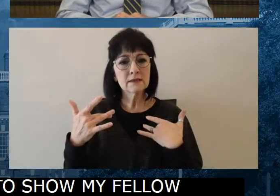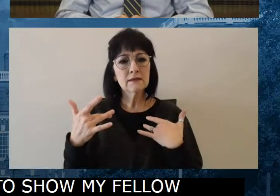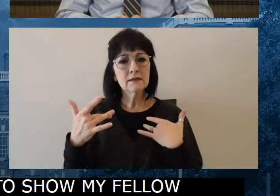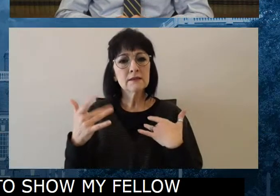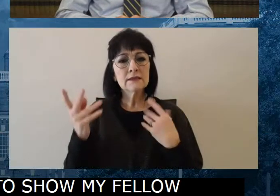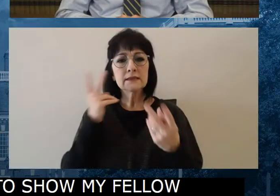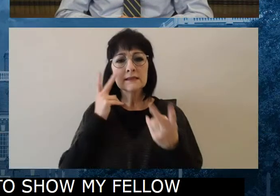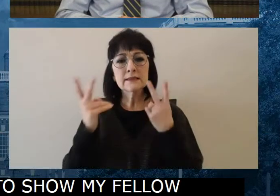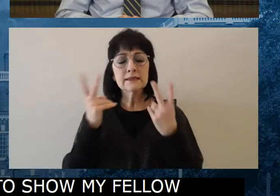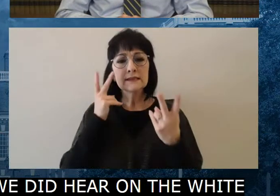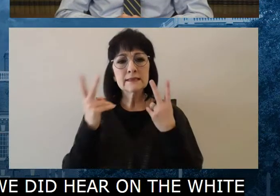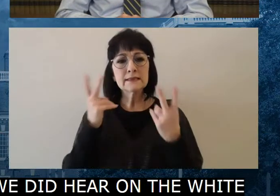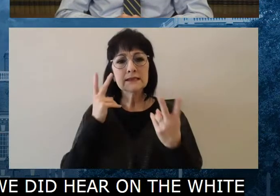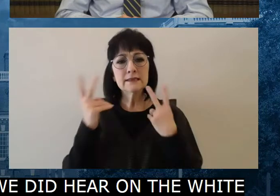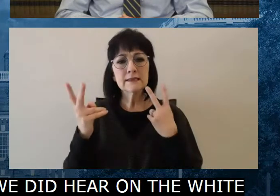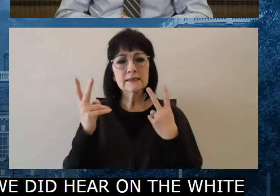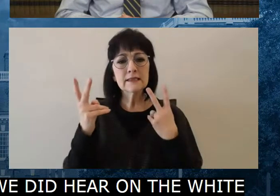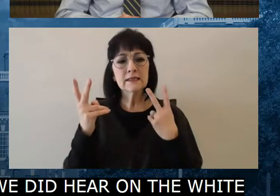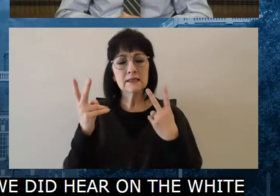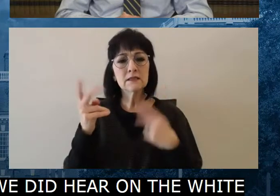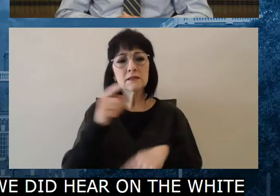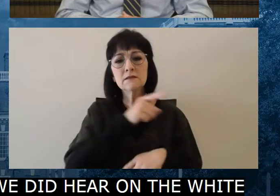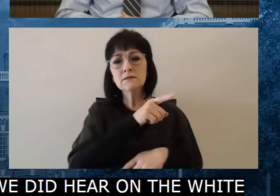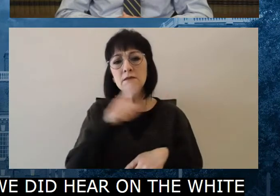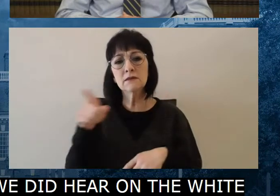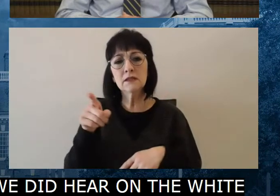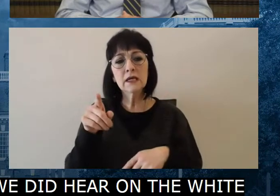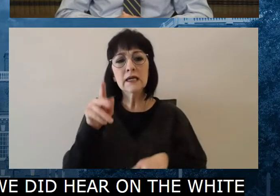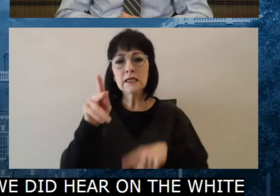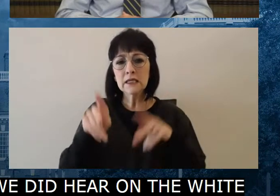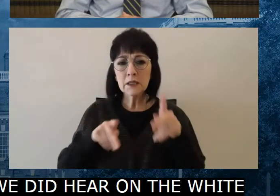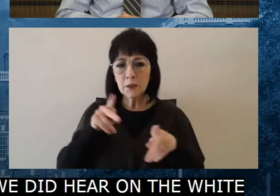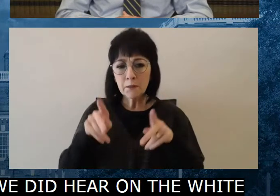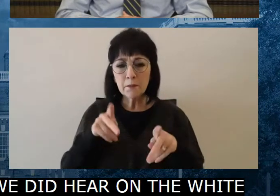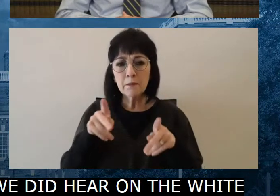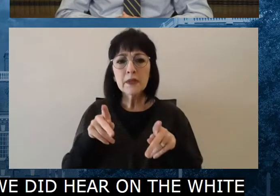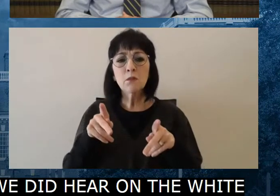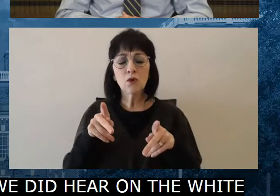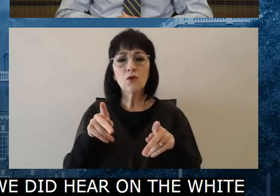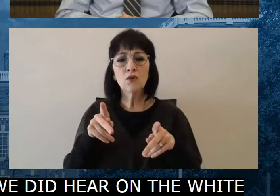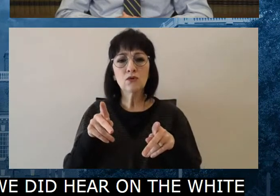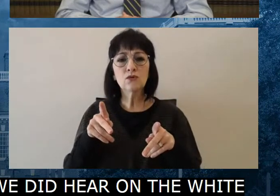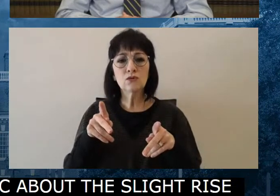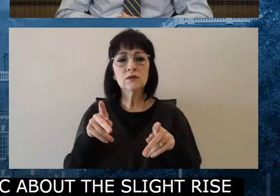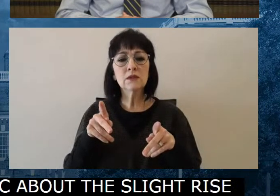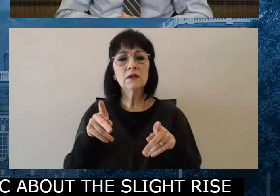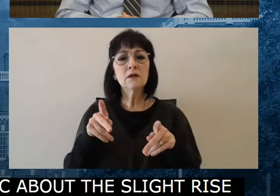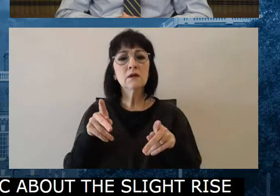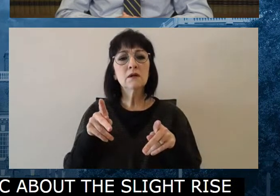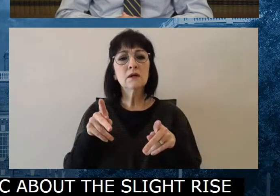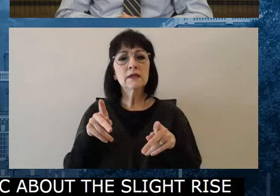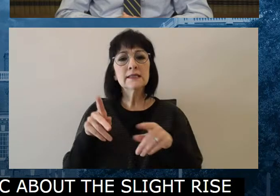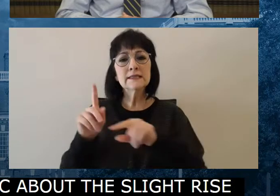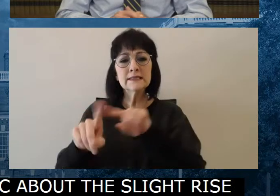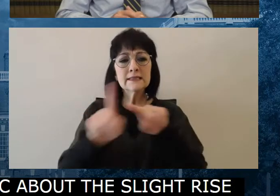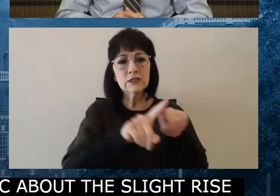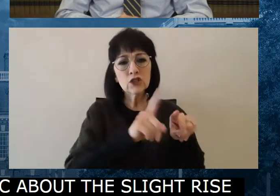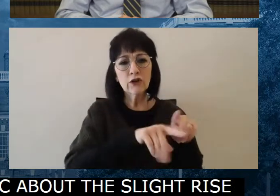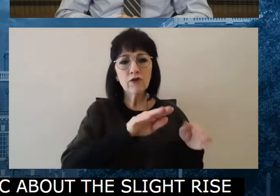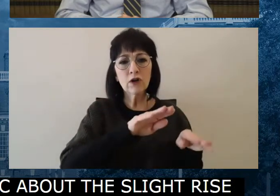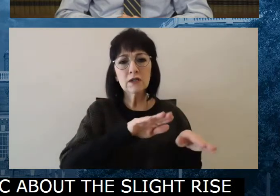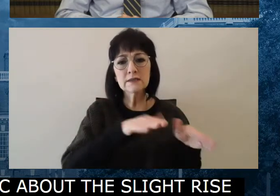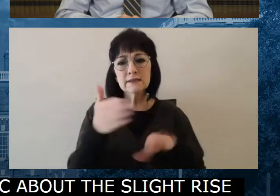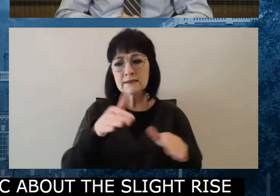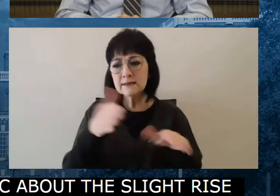of the reduction in positive cases and hospitalizations and fatalities across the country. And just a word